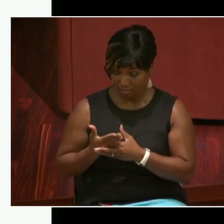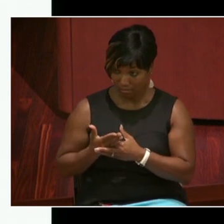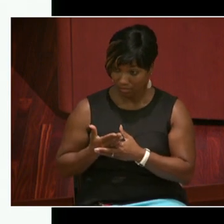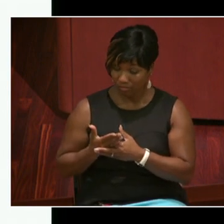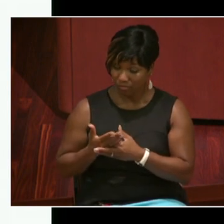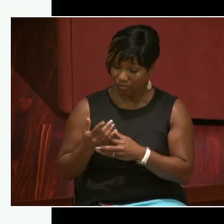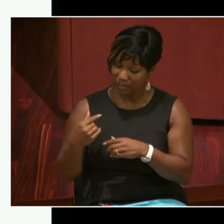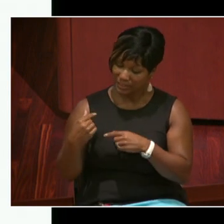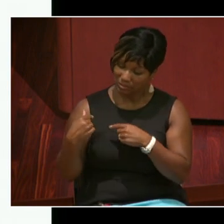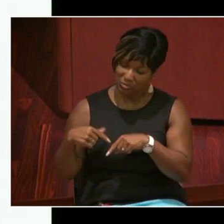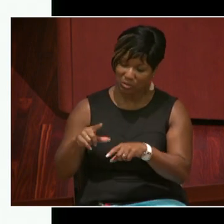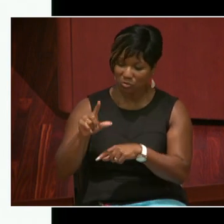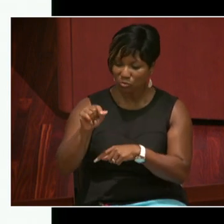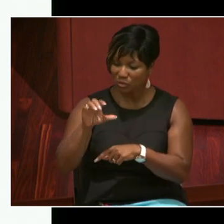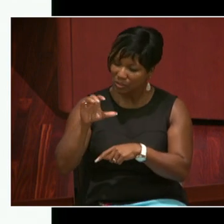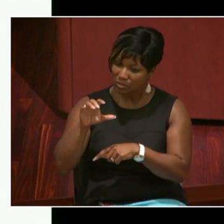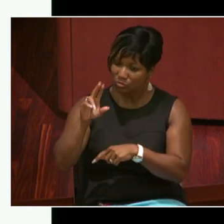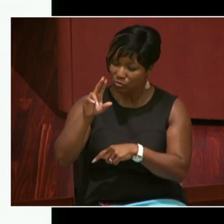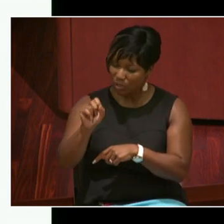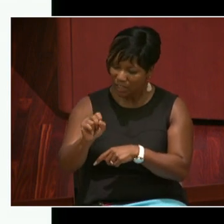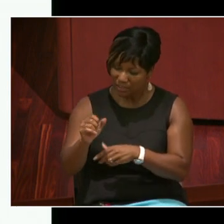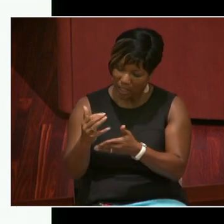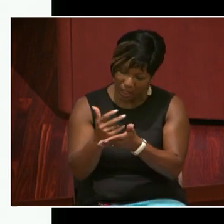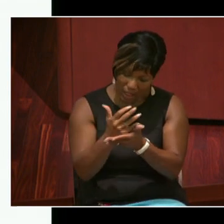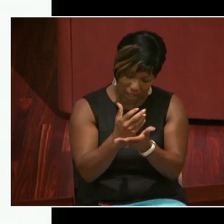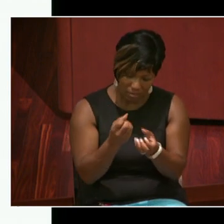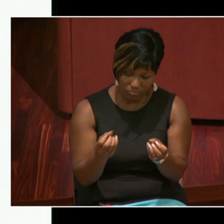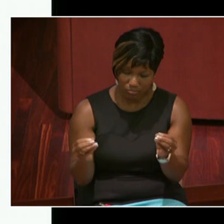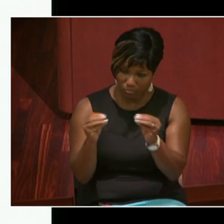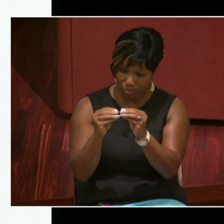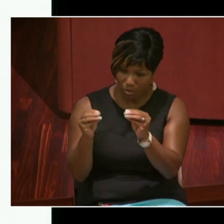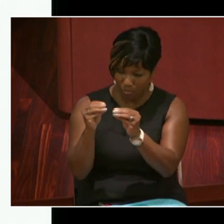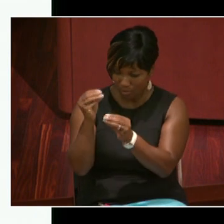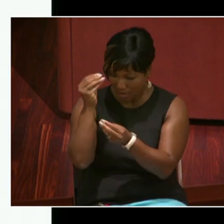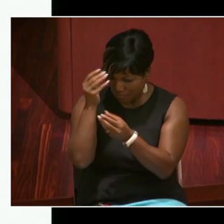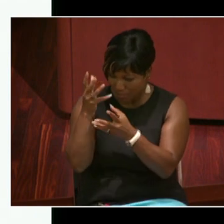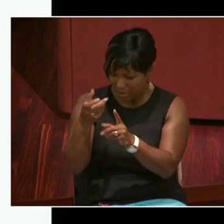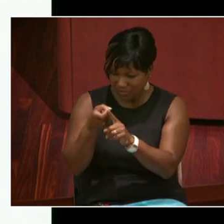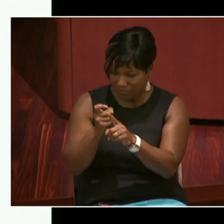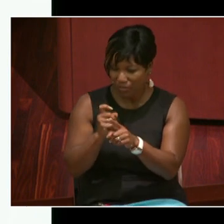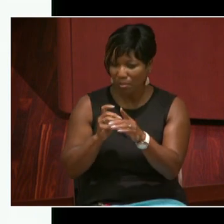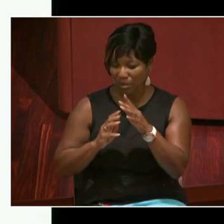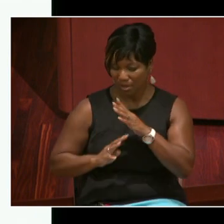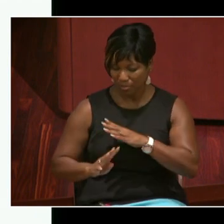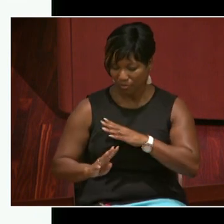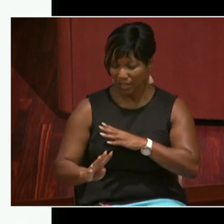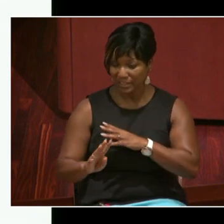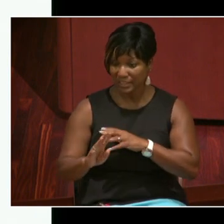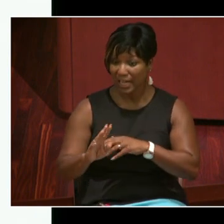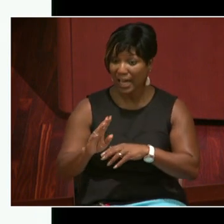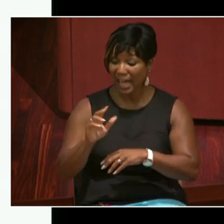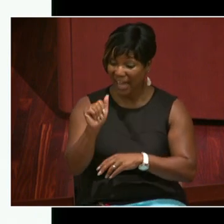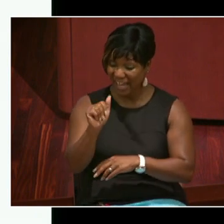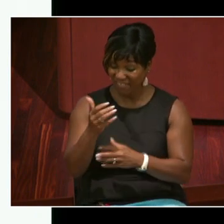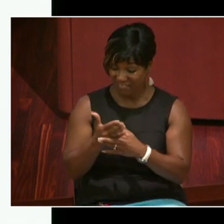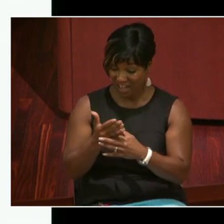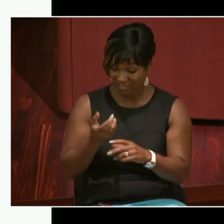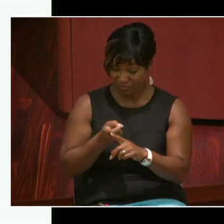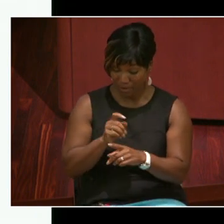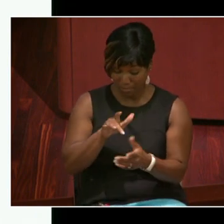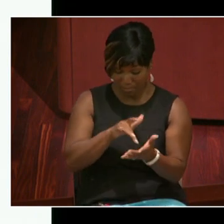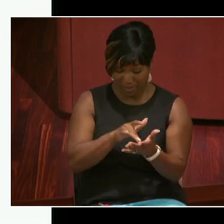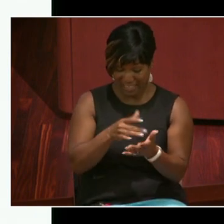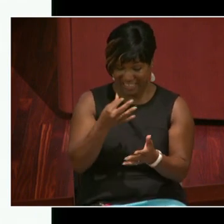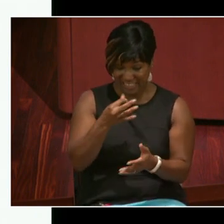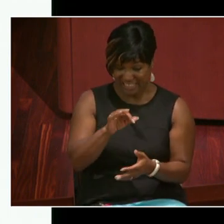the 20th century, the United States has collected an increasing amount of information from immigrants, and A files from the mid-1900s hold a wealth of